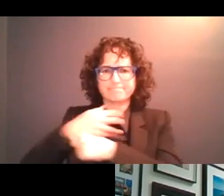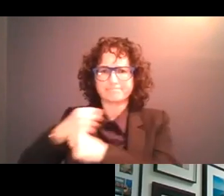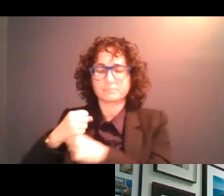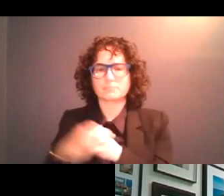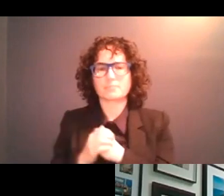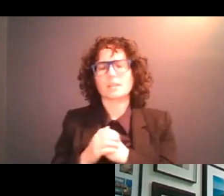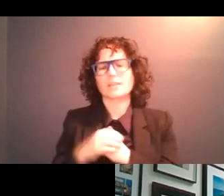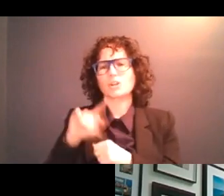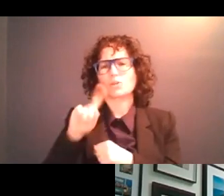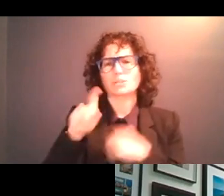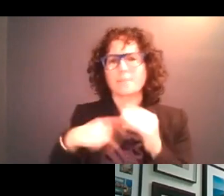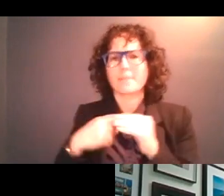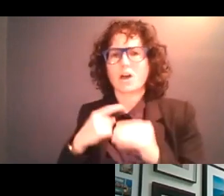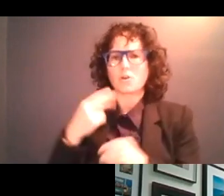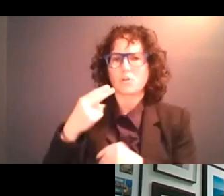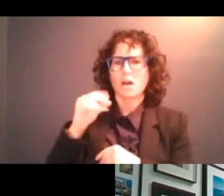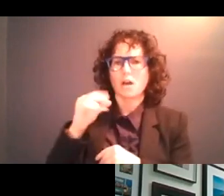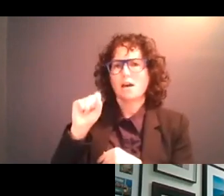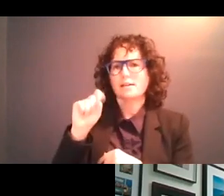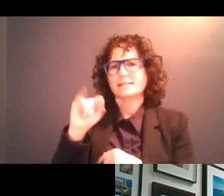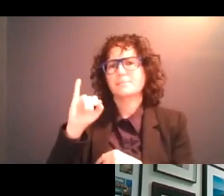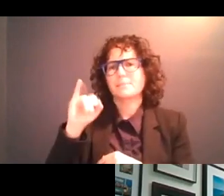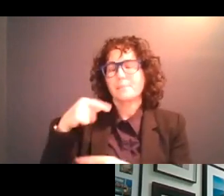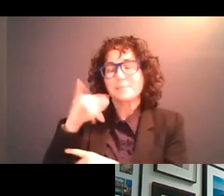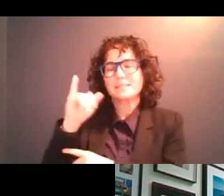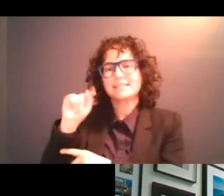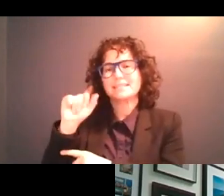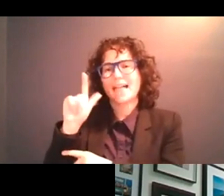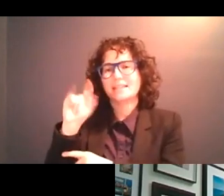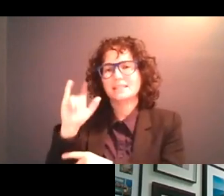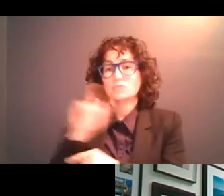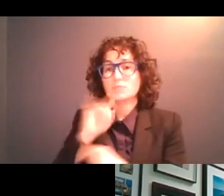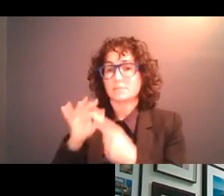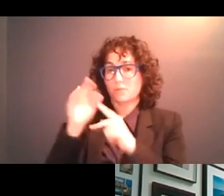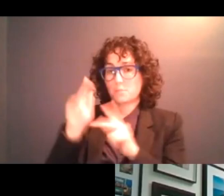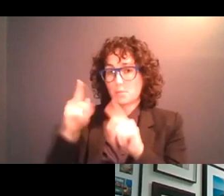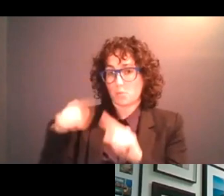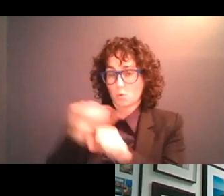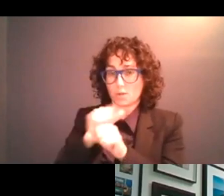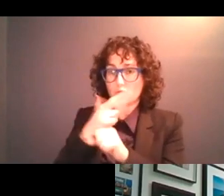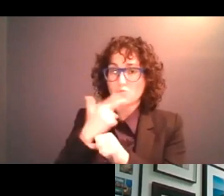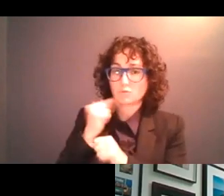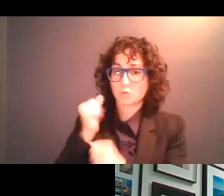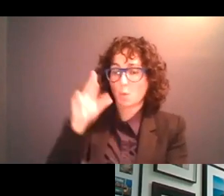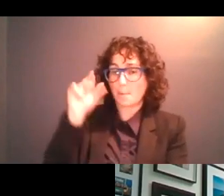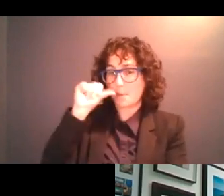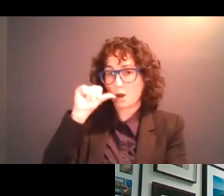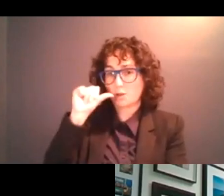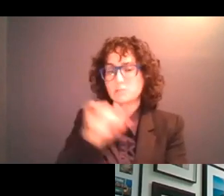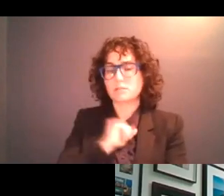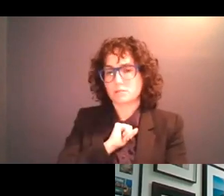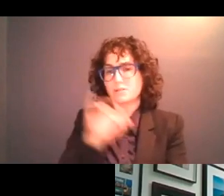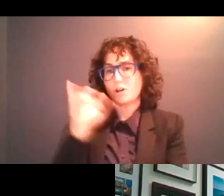question here about the hospitality sector, specifically individuals who work at restaurants or bars, and also